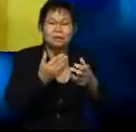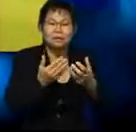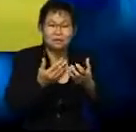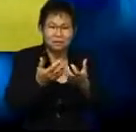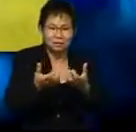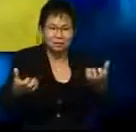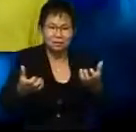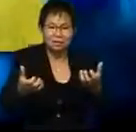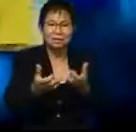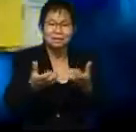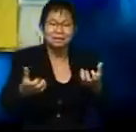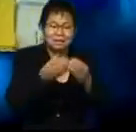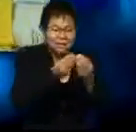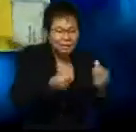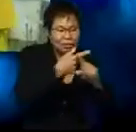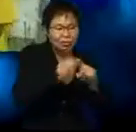please bring me a sieve.